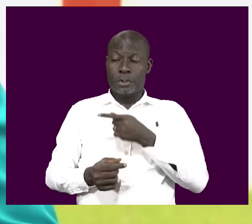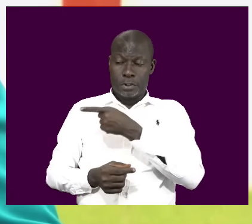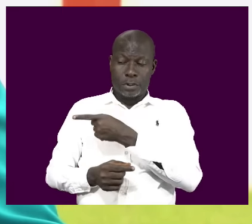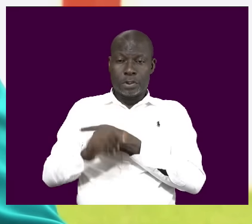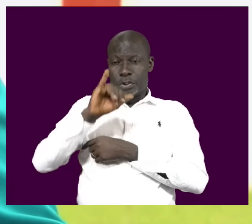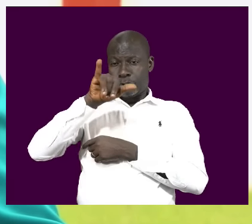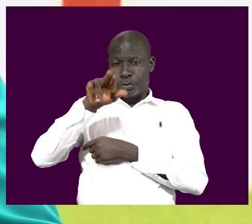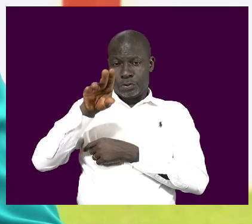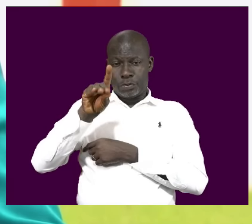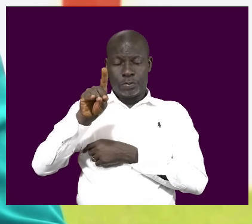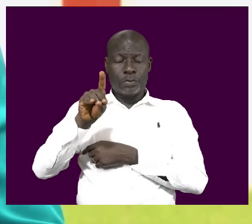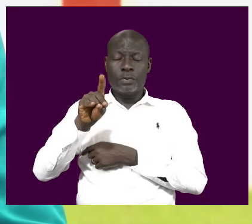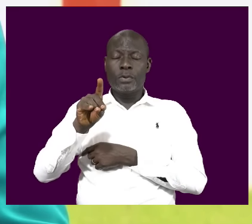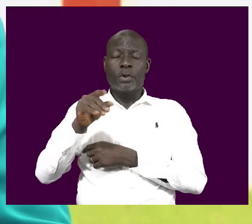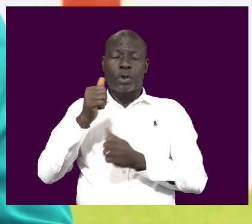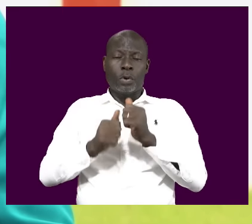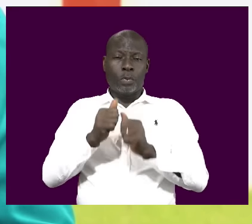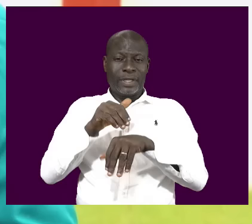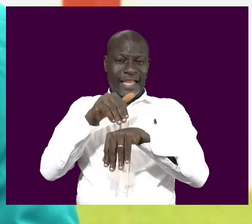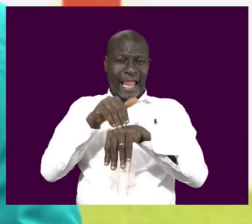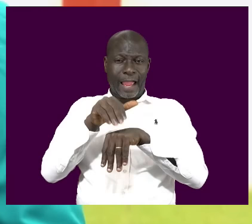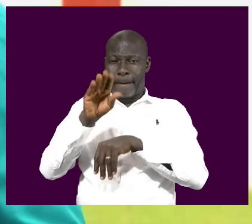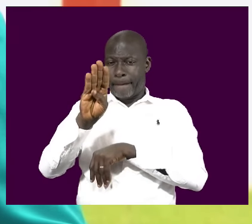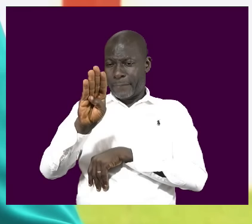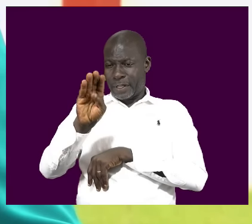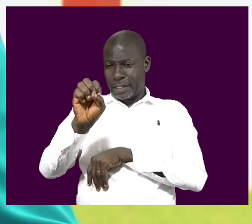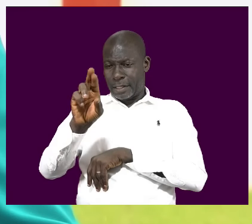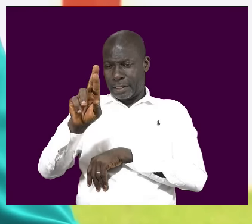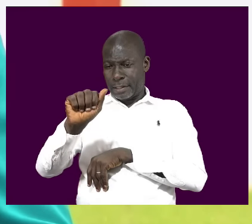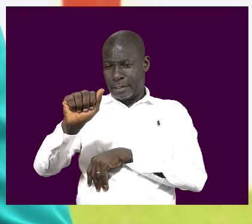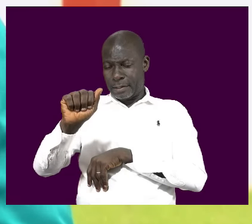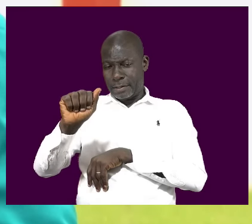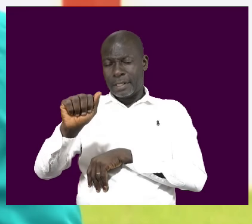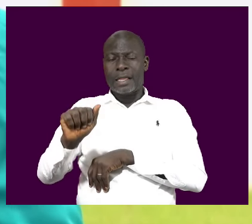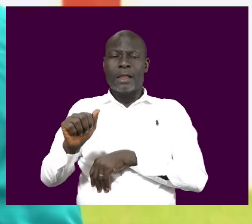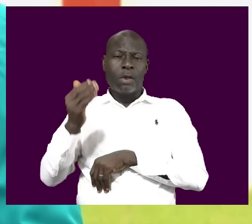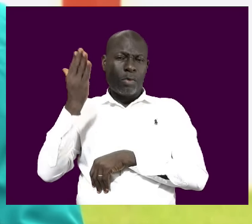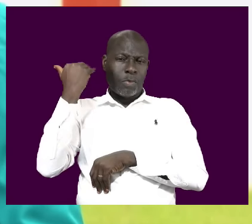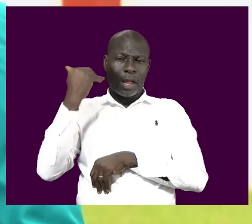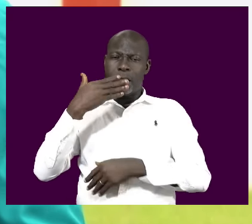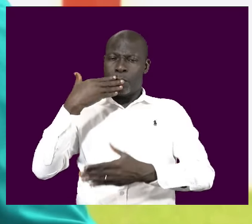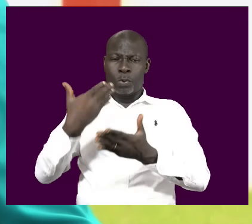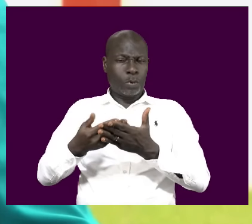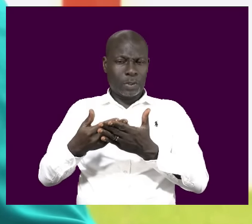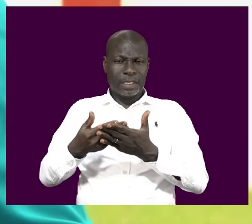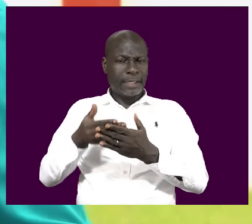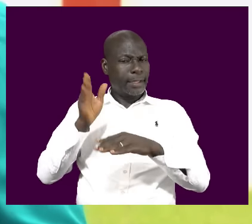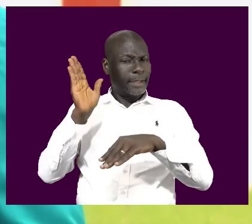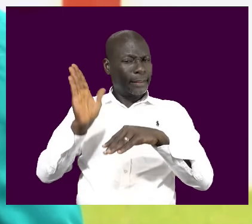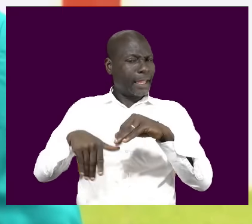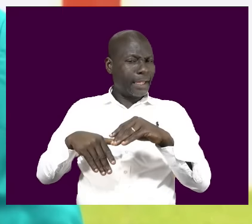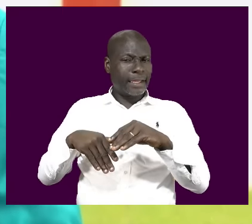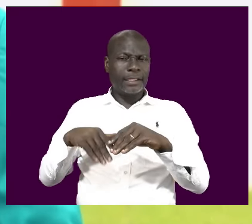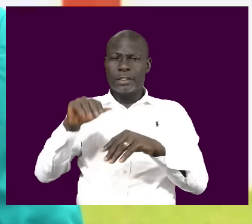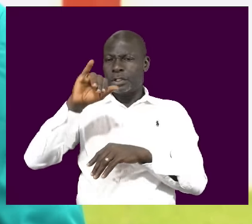foa na ewo Beria no na omo eye echen